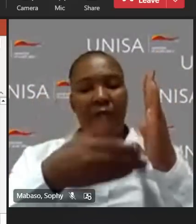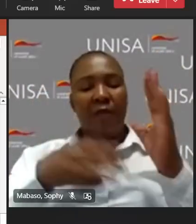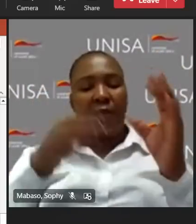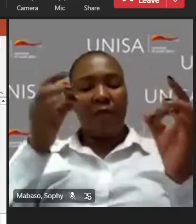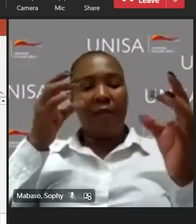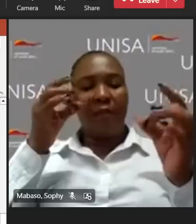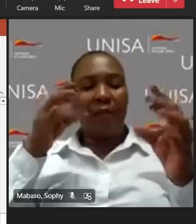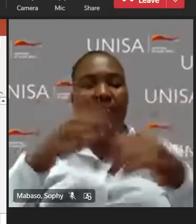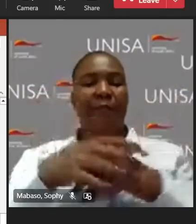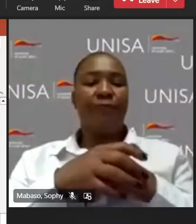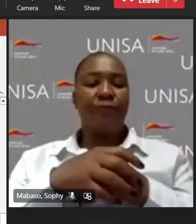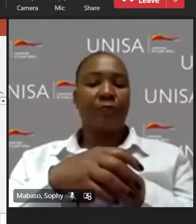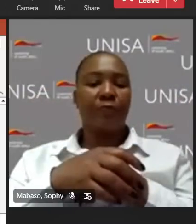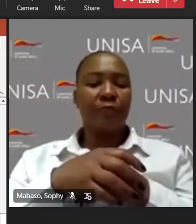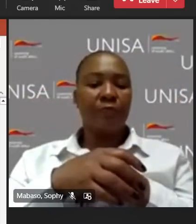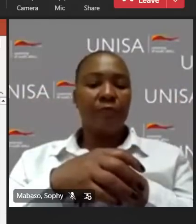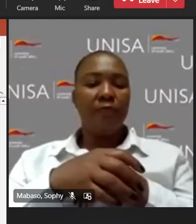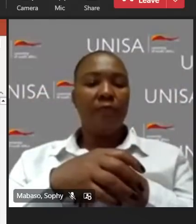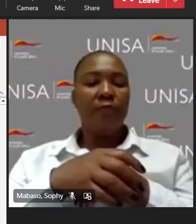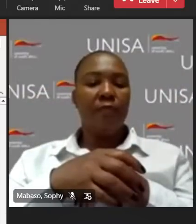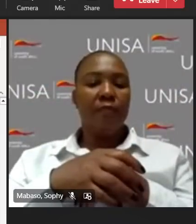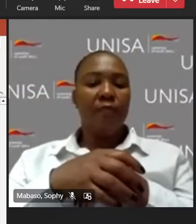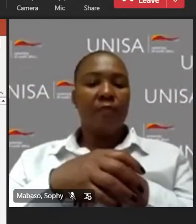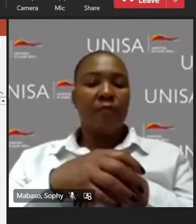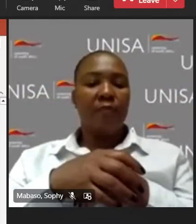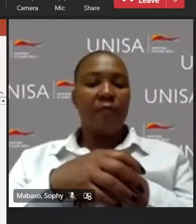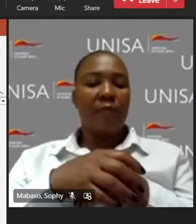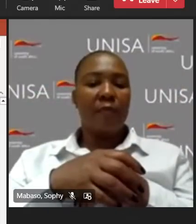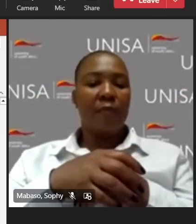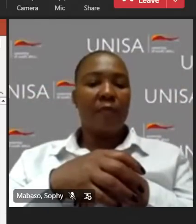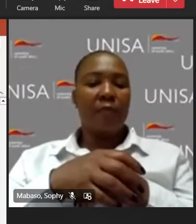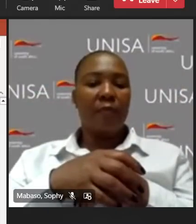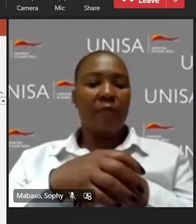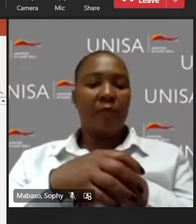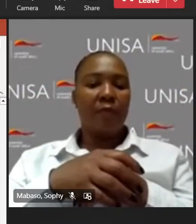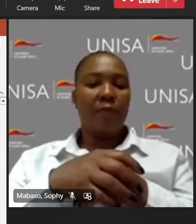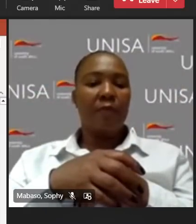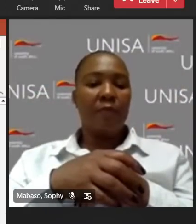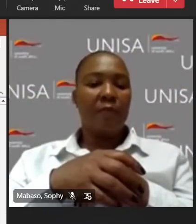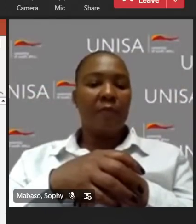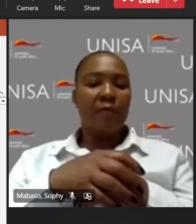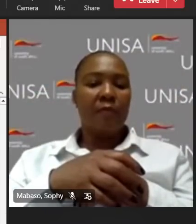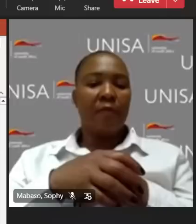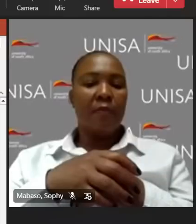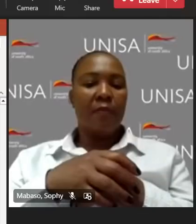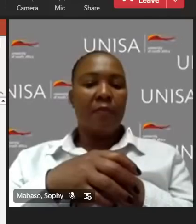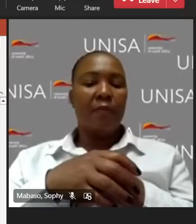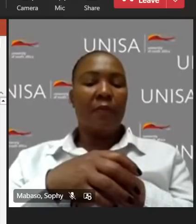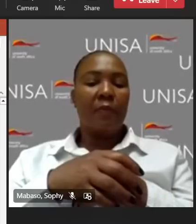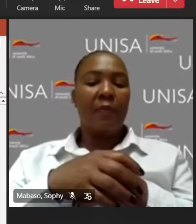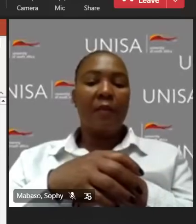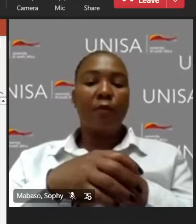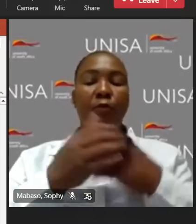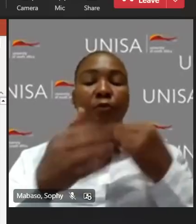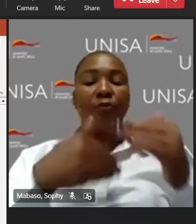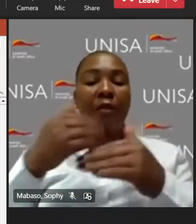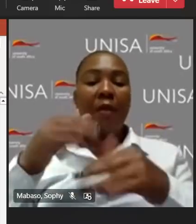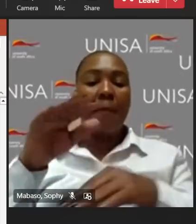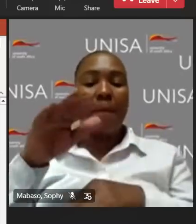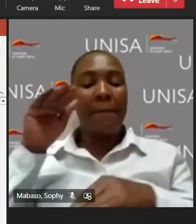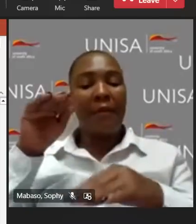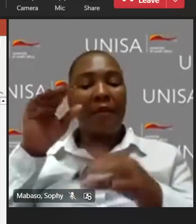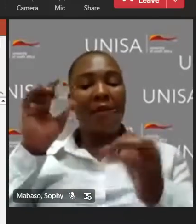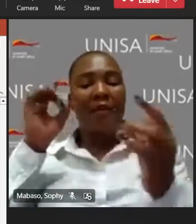Okay. Moving on to the next slide. These are the banking details. Going back to the